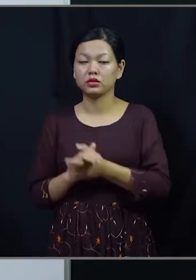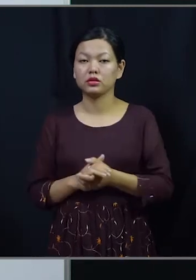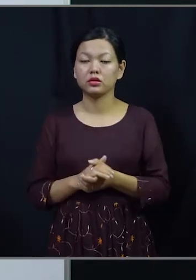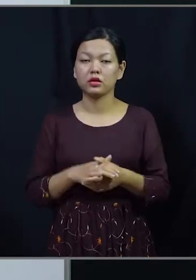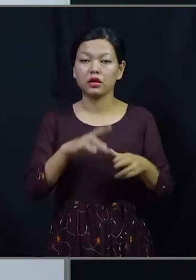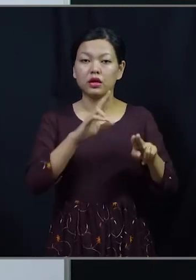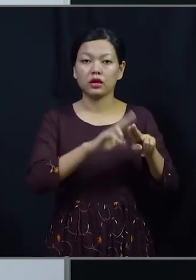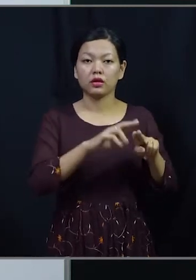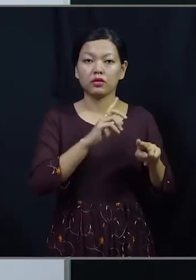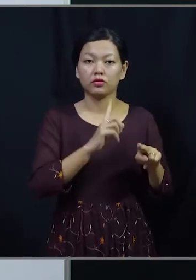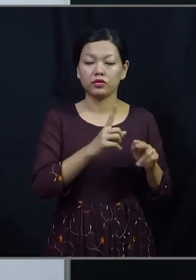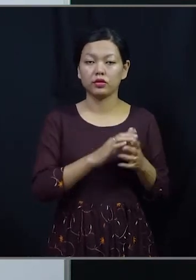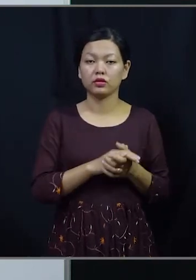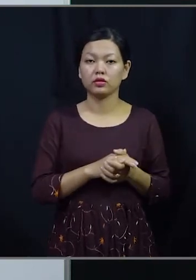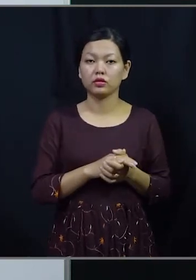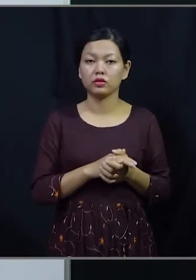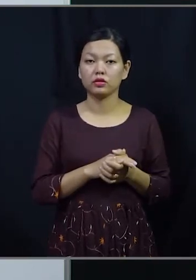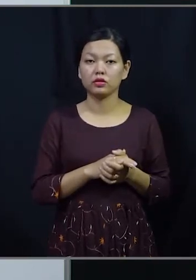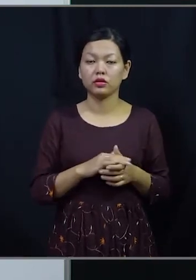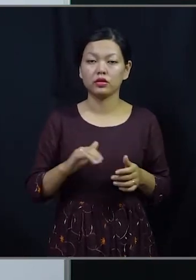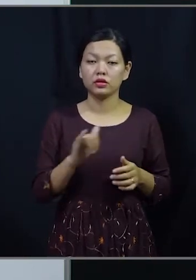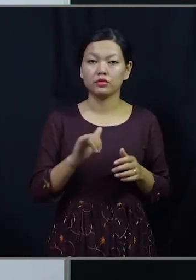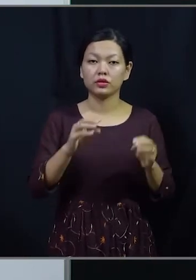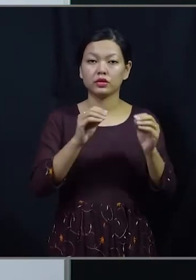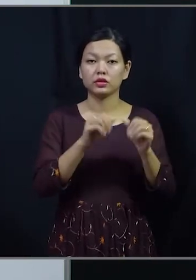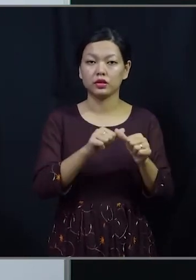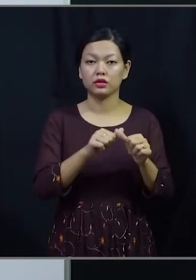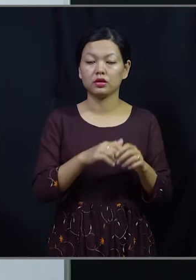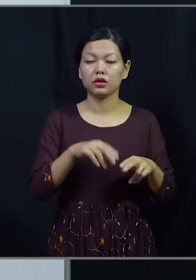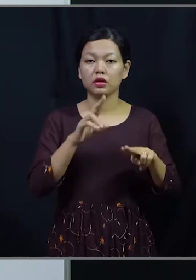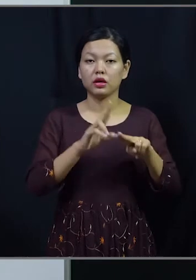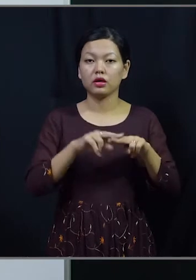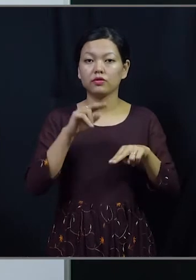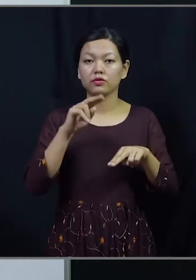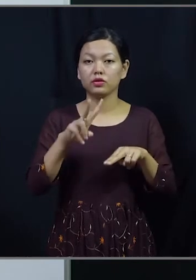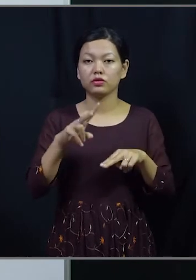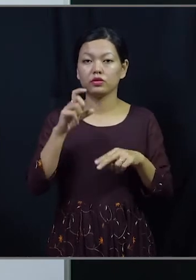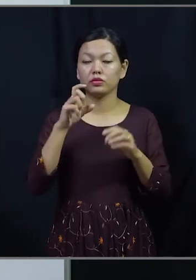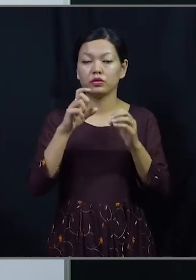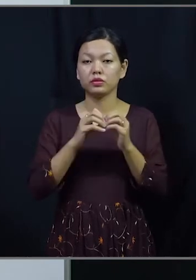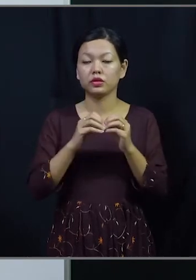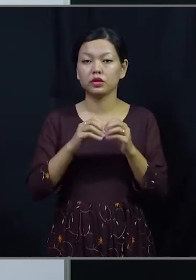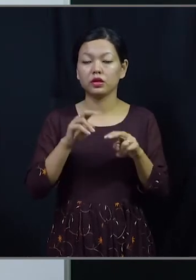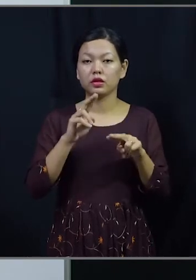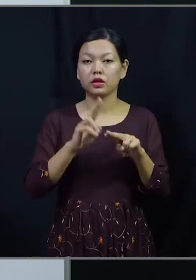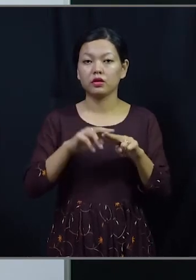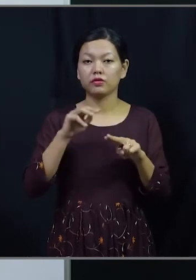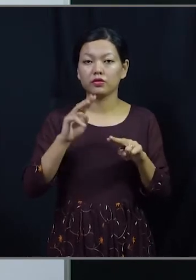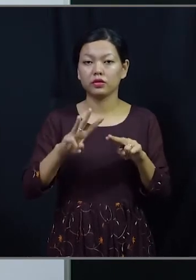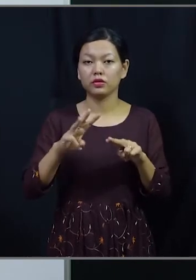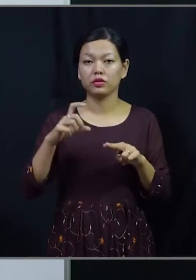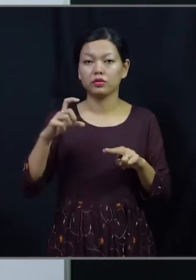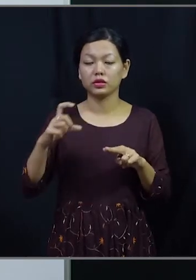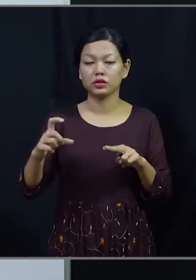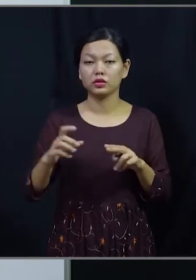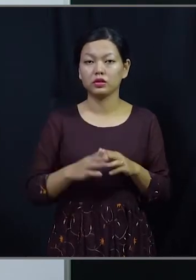And F1 will be A, F2 will be C, F3 will be